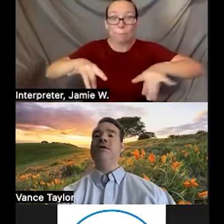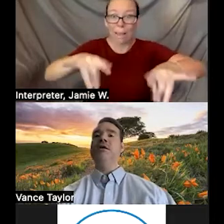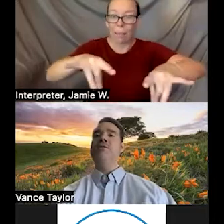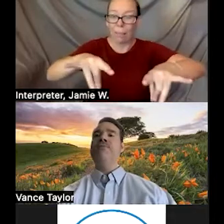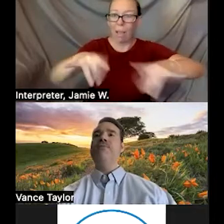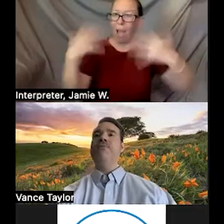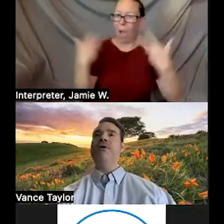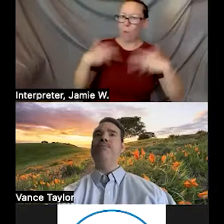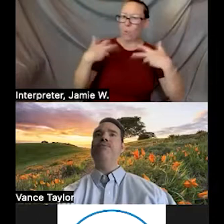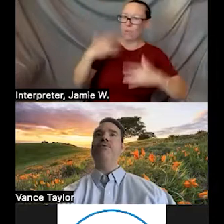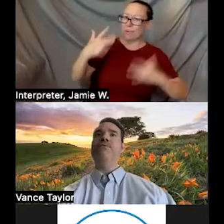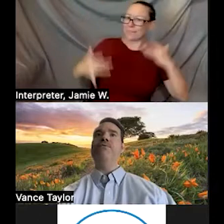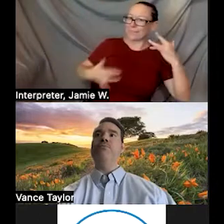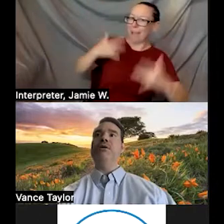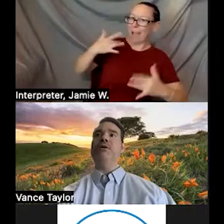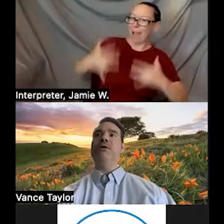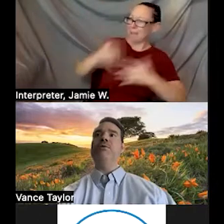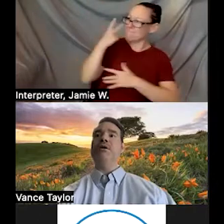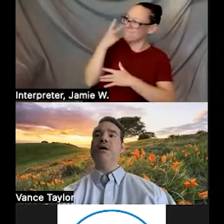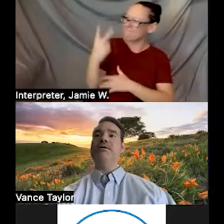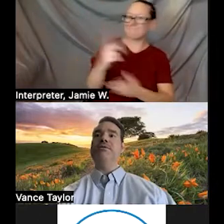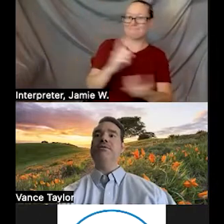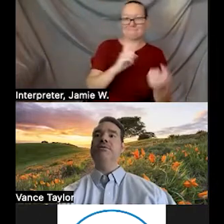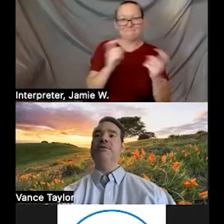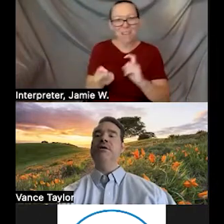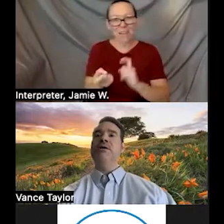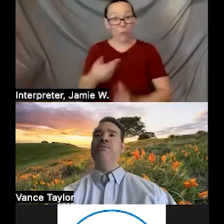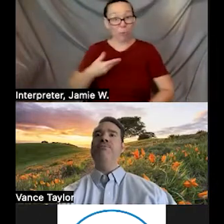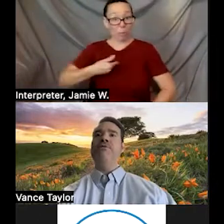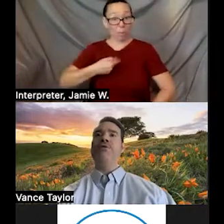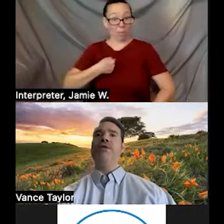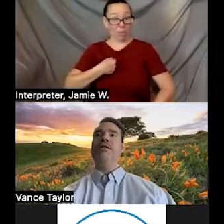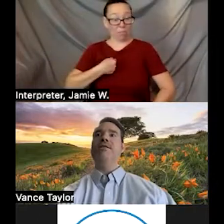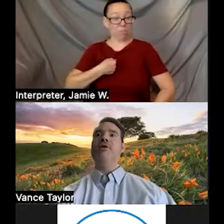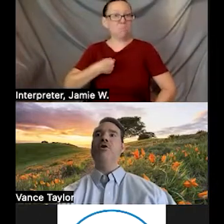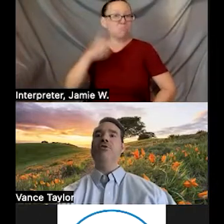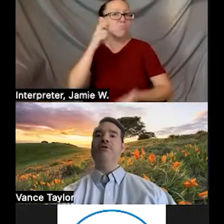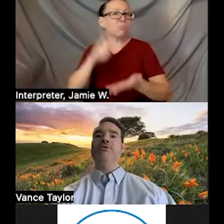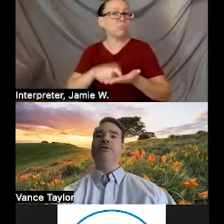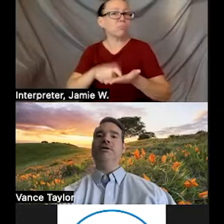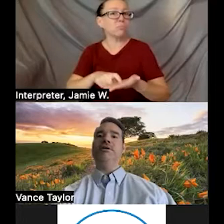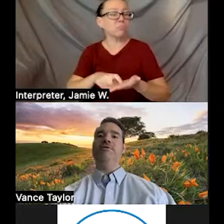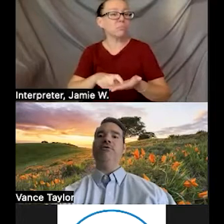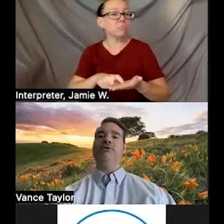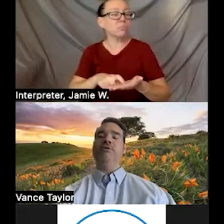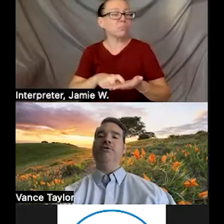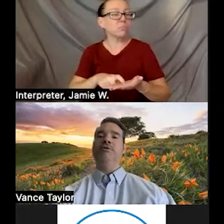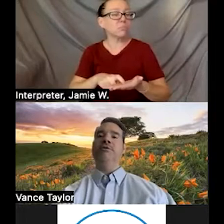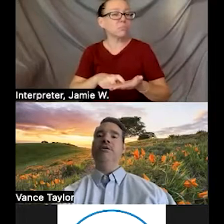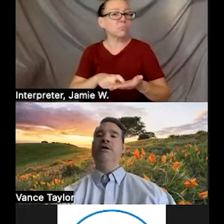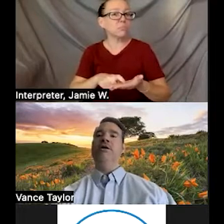exciting. For me, I recognize that, like all things, there's an